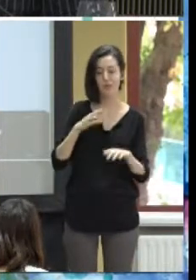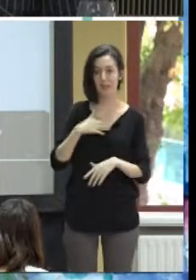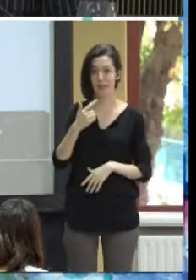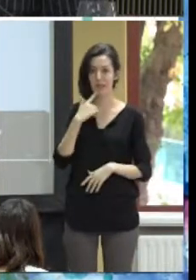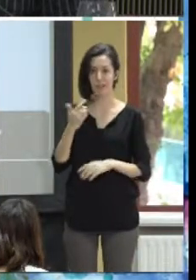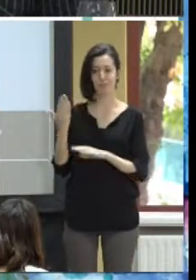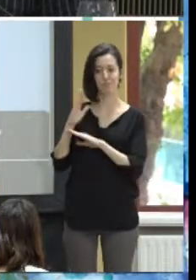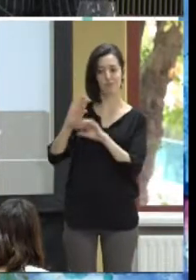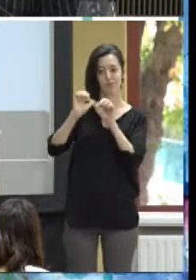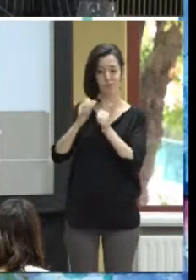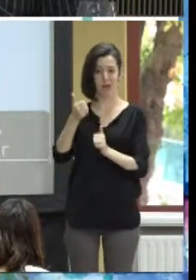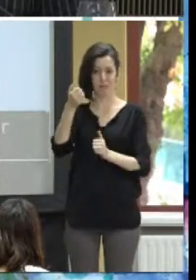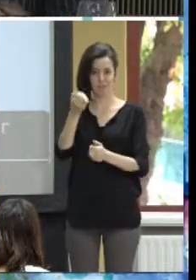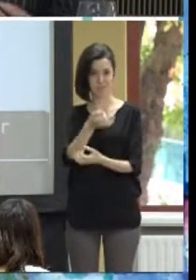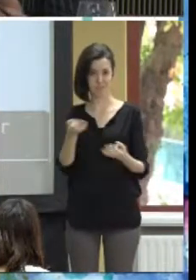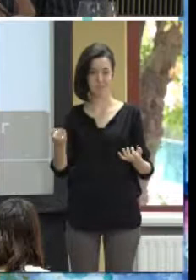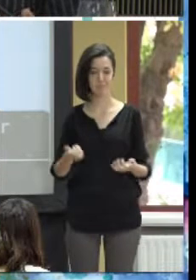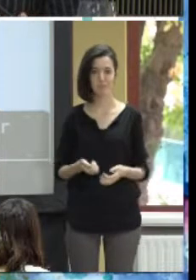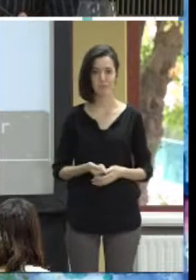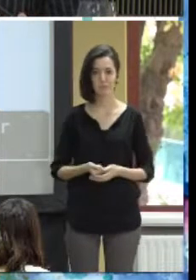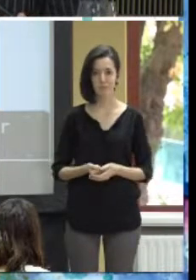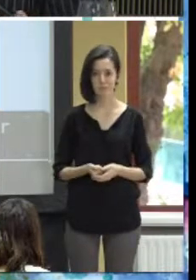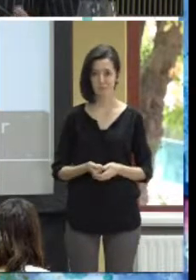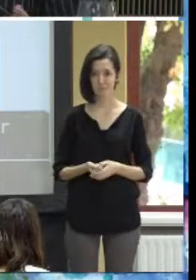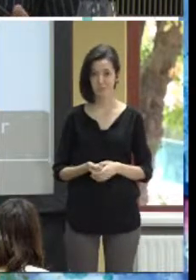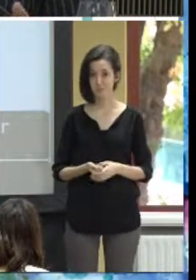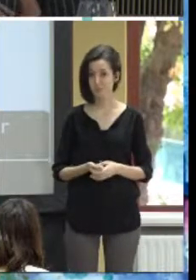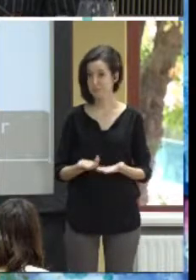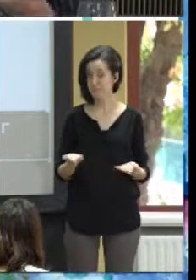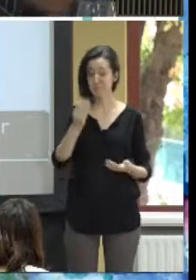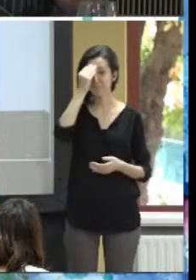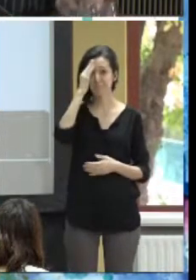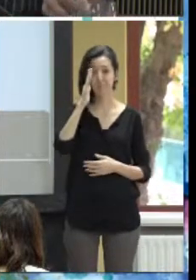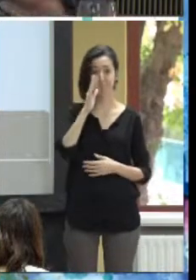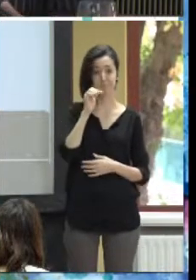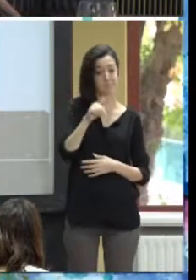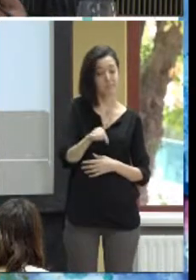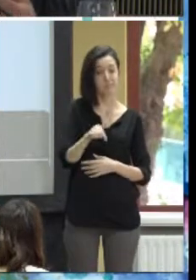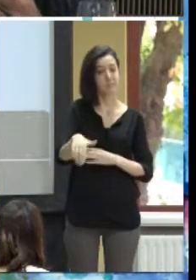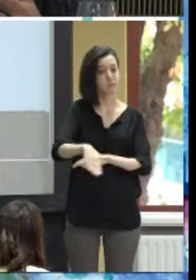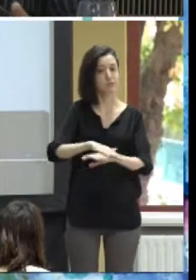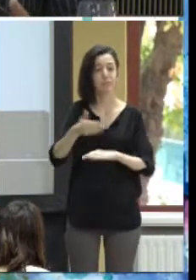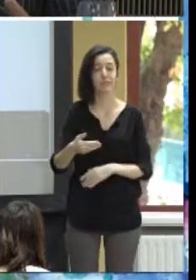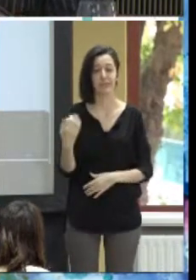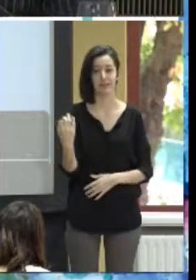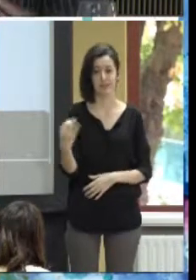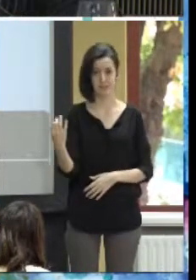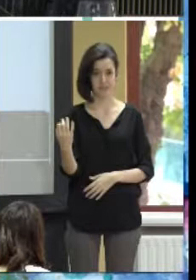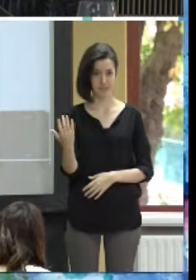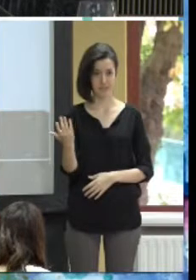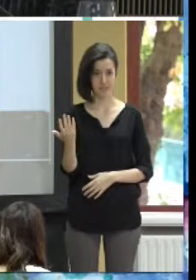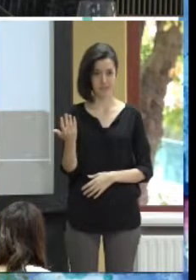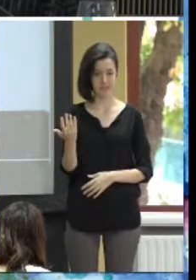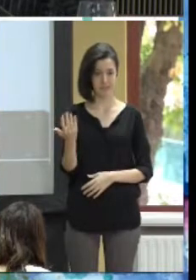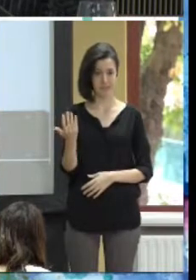major aspect is that we're not dealing with the content, but we want to give the content so you can, actually what